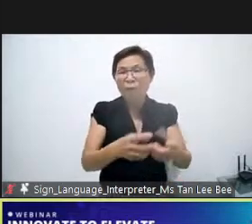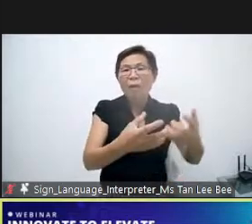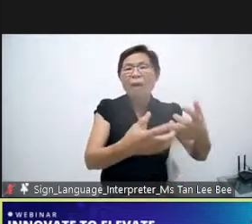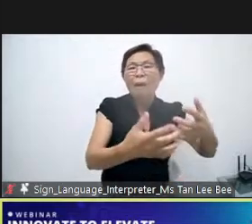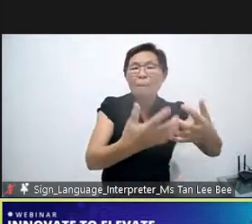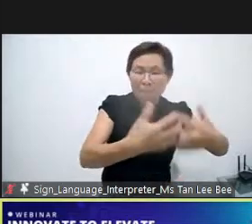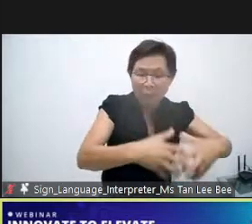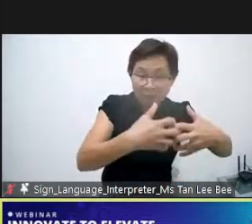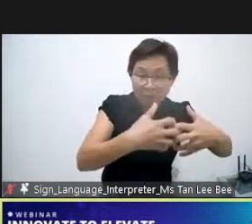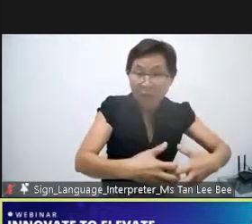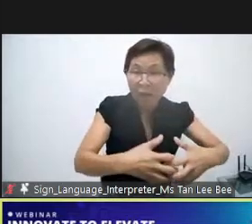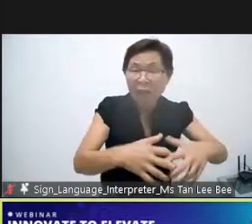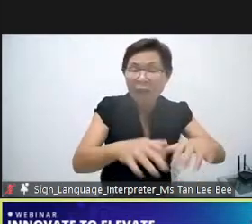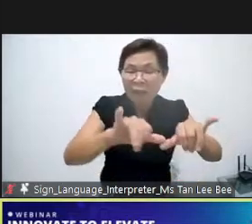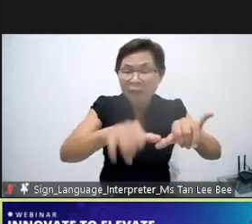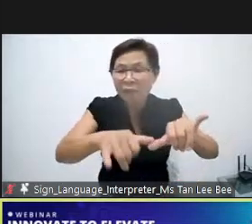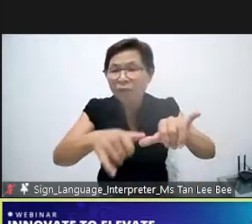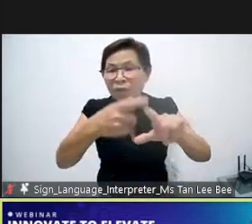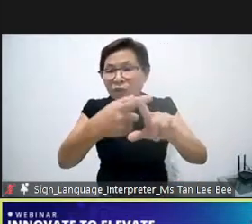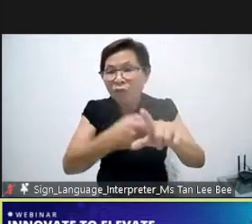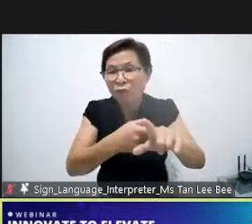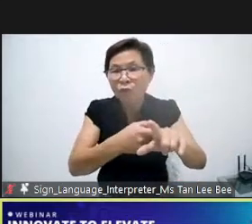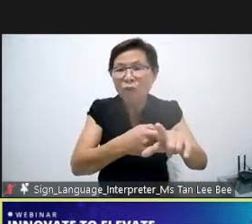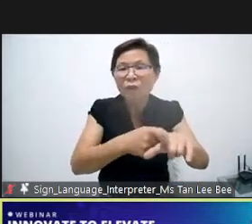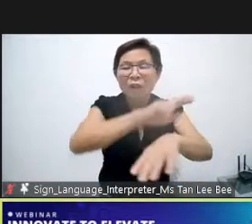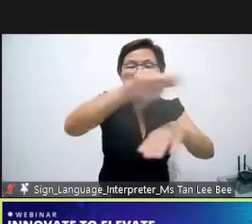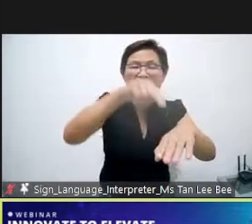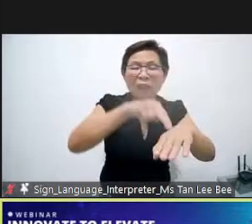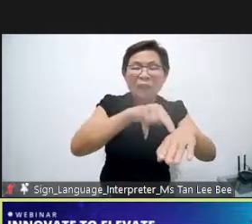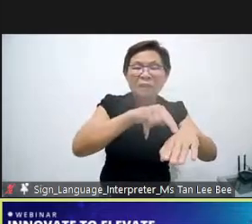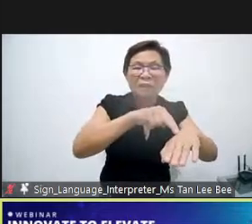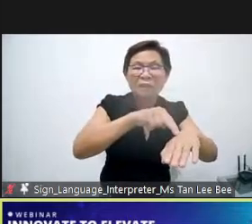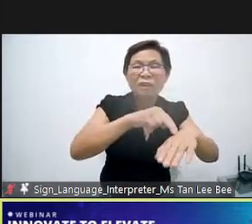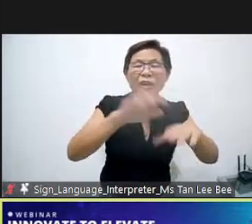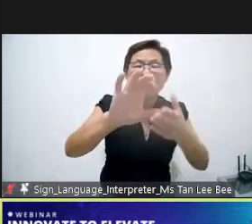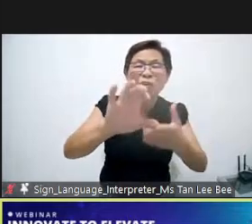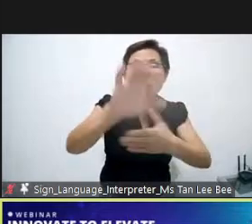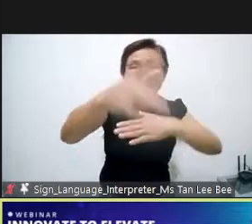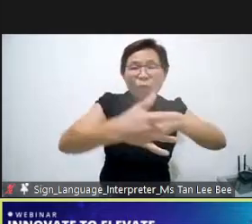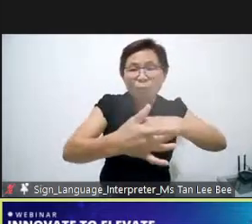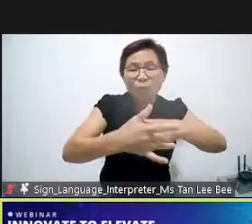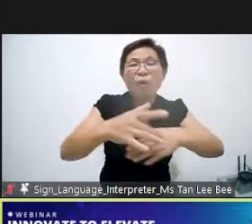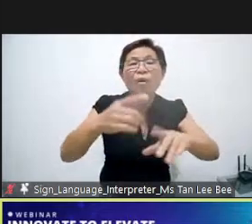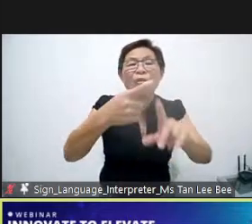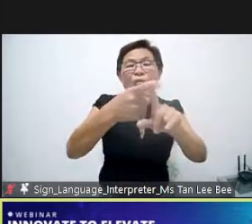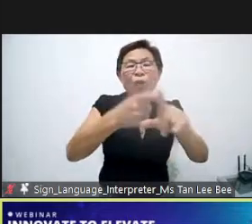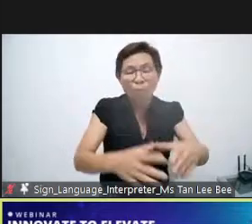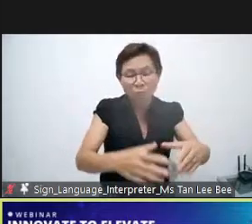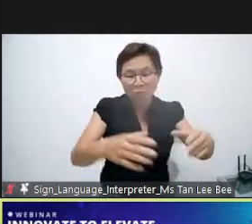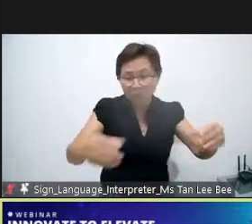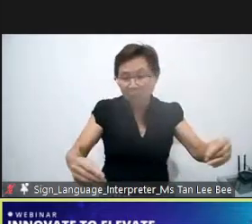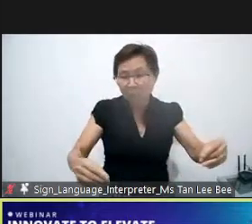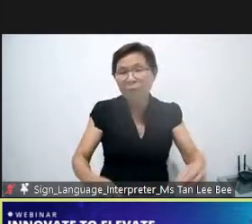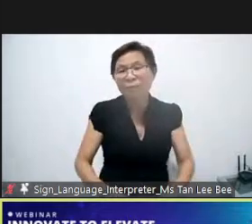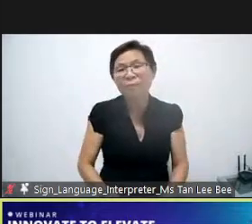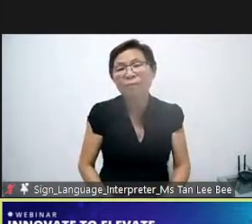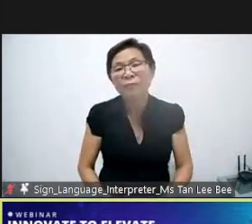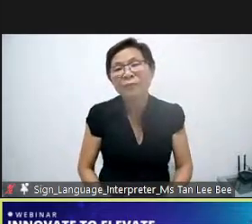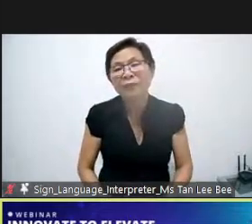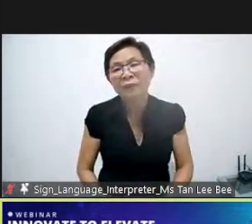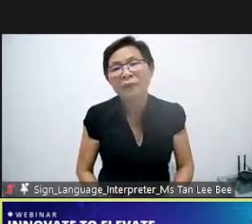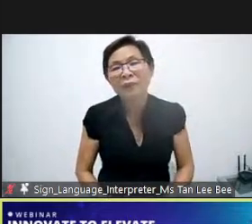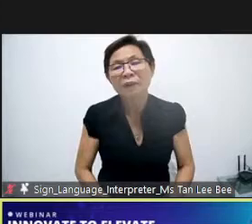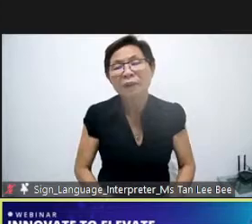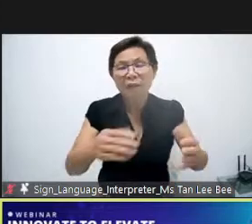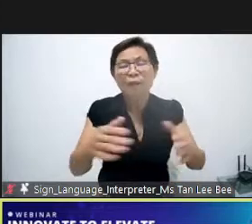engineering from 𝐅𝐑𝐄𝐄 National College of Technology, Miyazaki, Japan. Then his degree and master